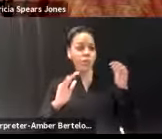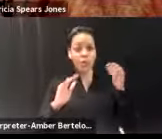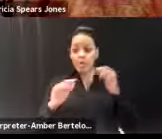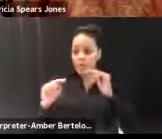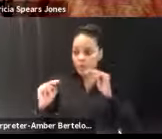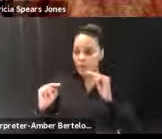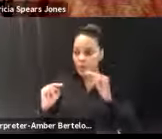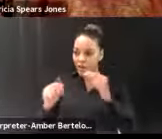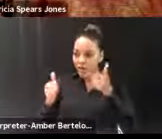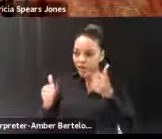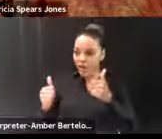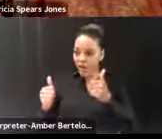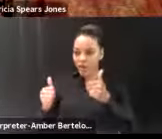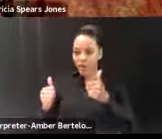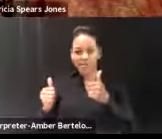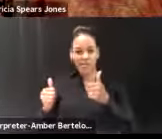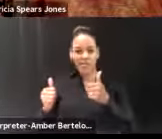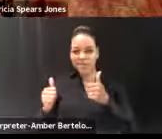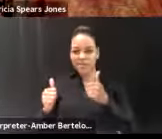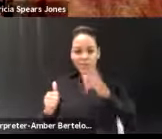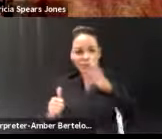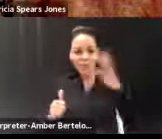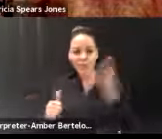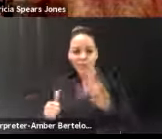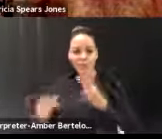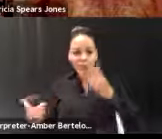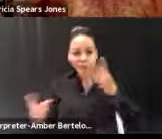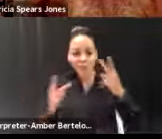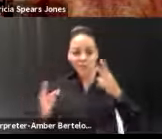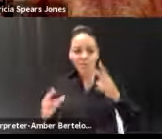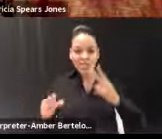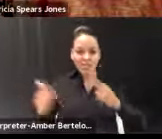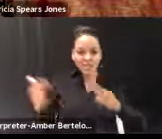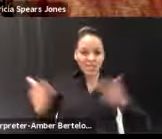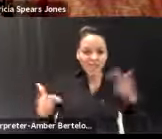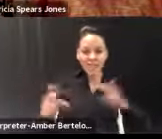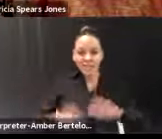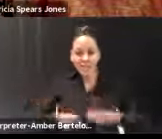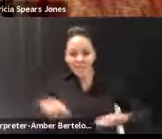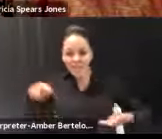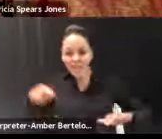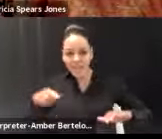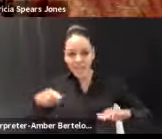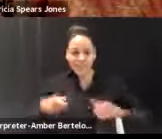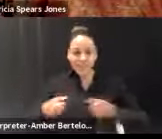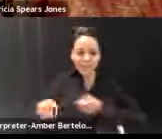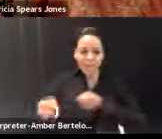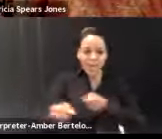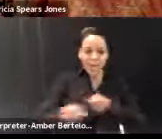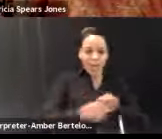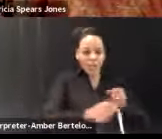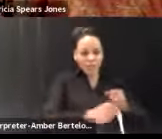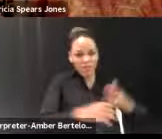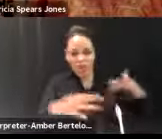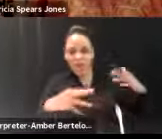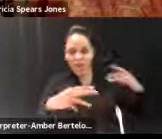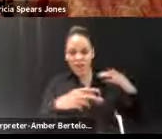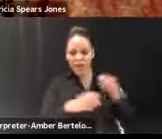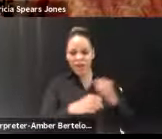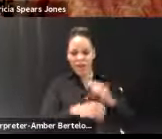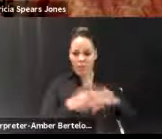thus military rifles, handguns, machetes, bowie knives, unexploded landmines,